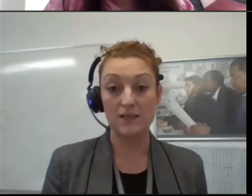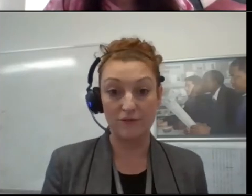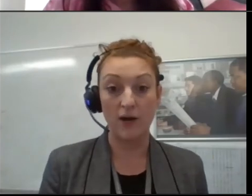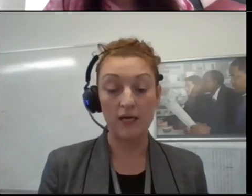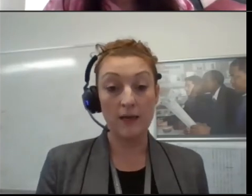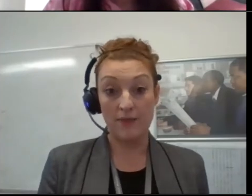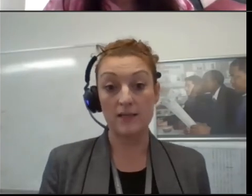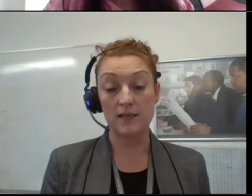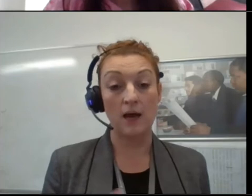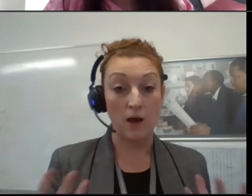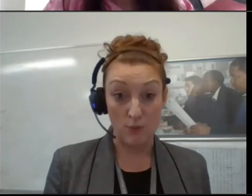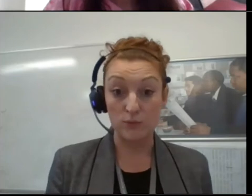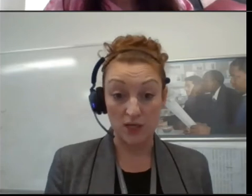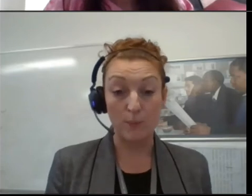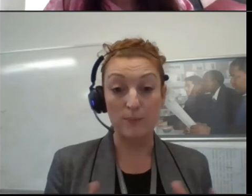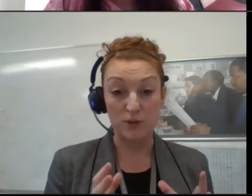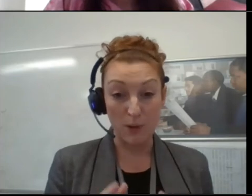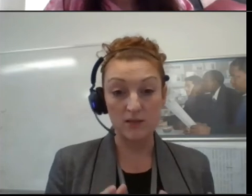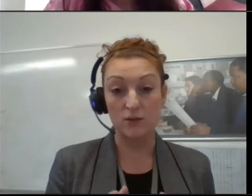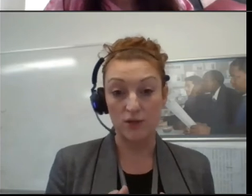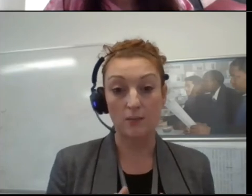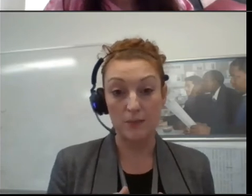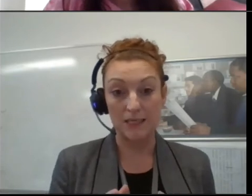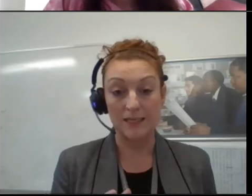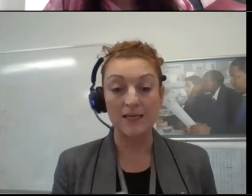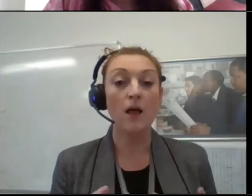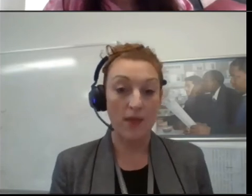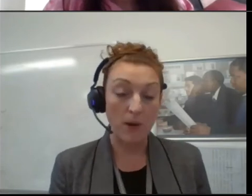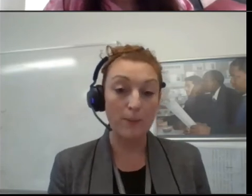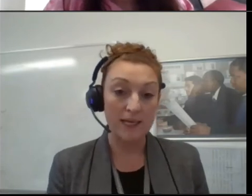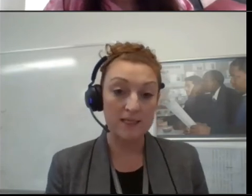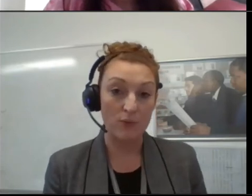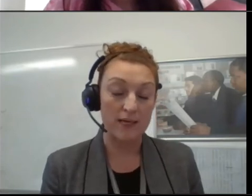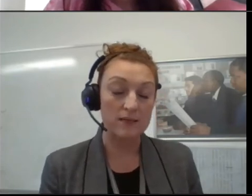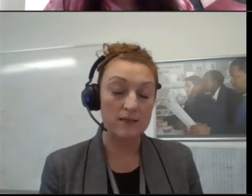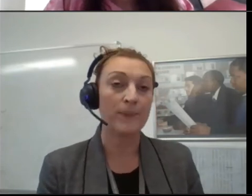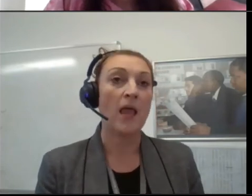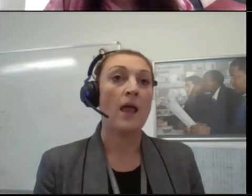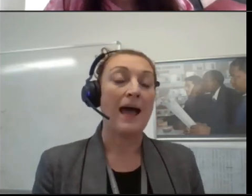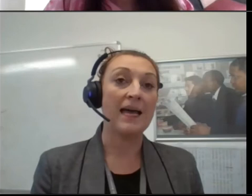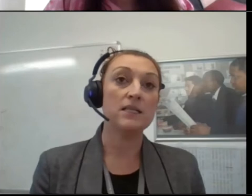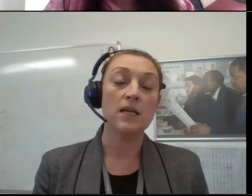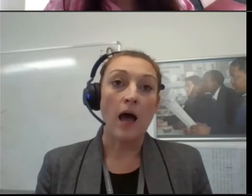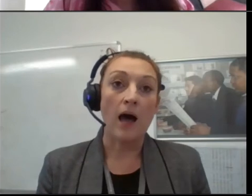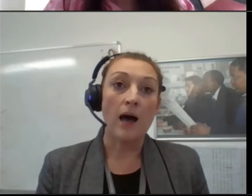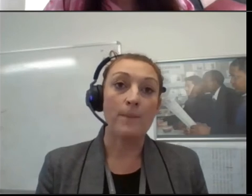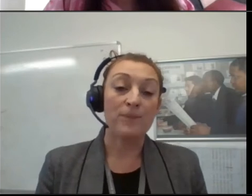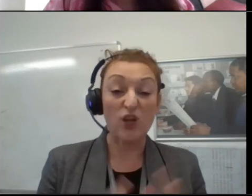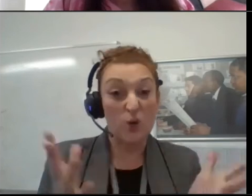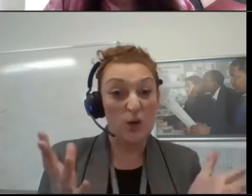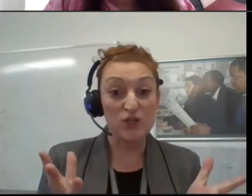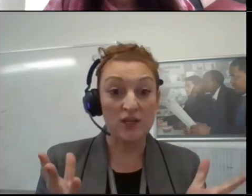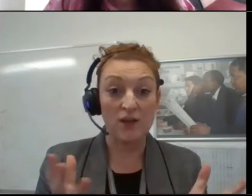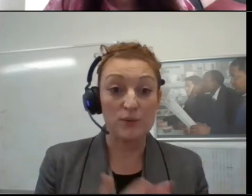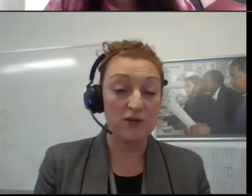can identify that around young people's personal circumstances that might place them at risk. And